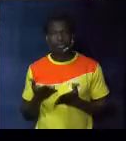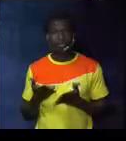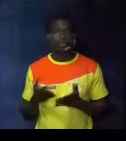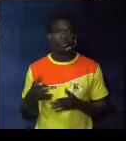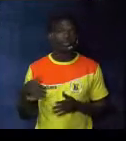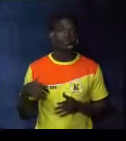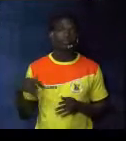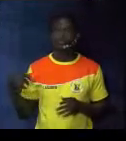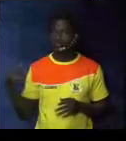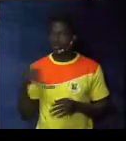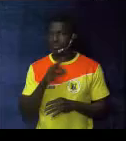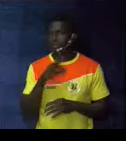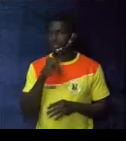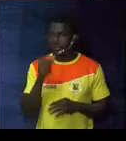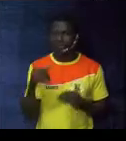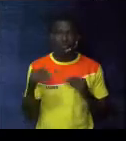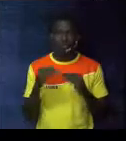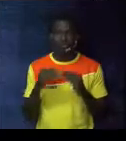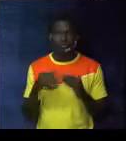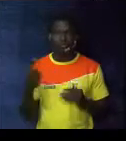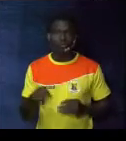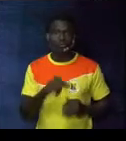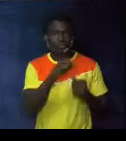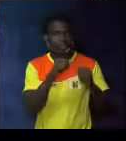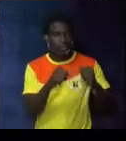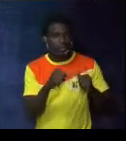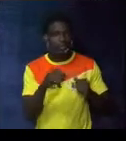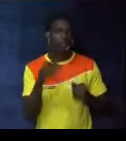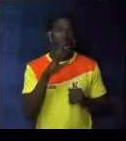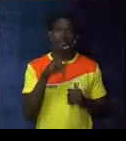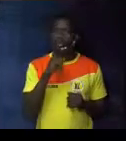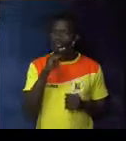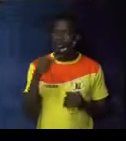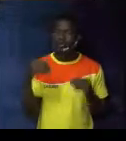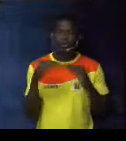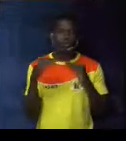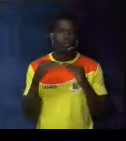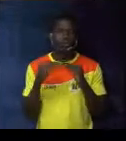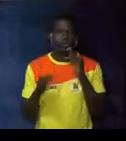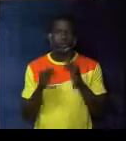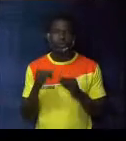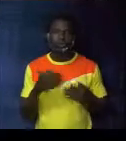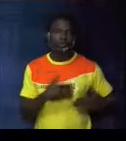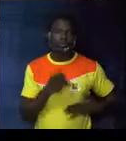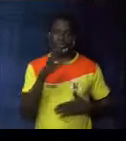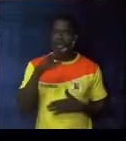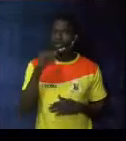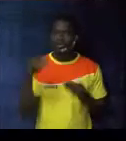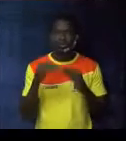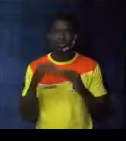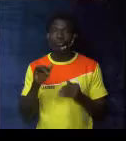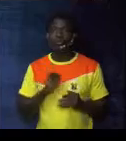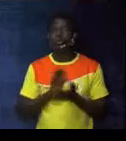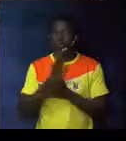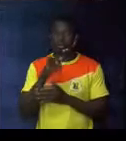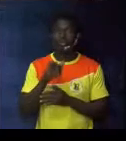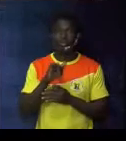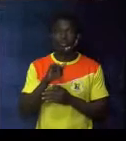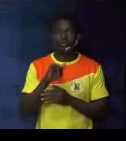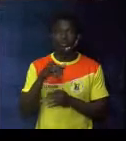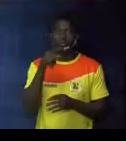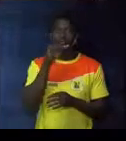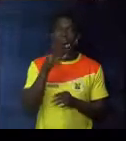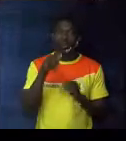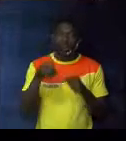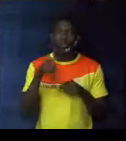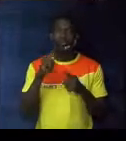here, a trapezium will not have equal sides. The angles will also not be equal if the sides are not equal. Now I believe